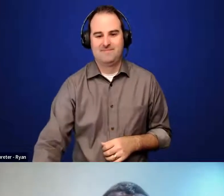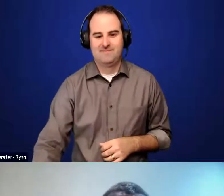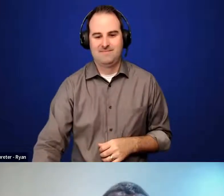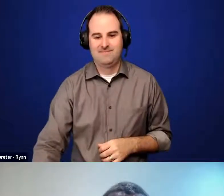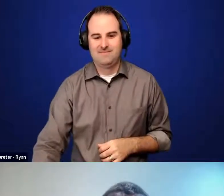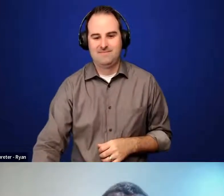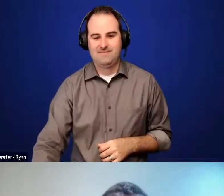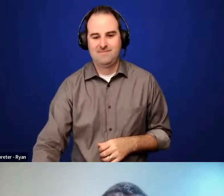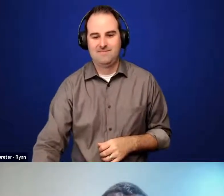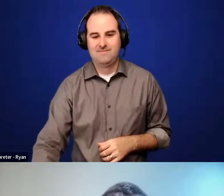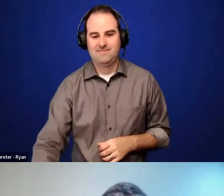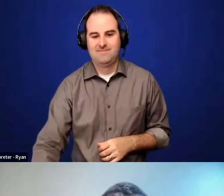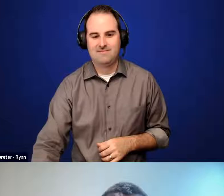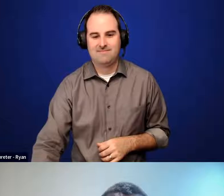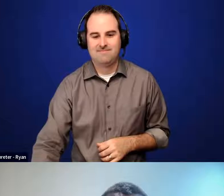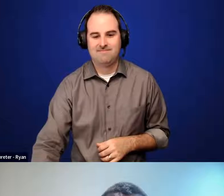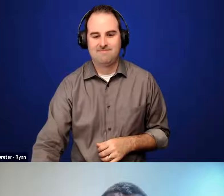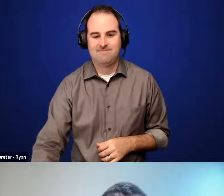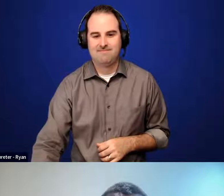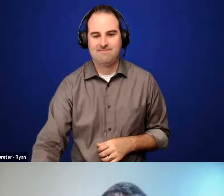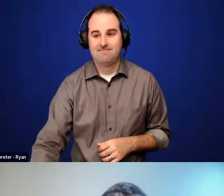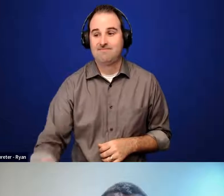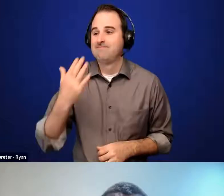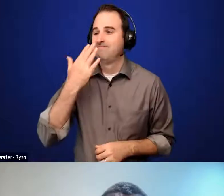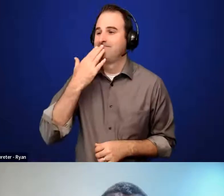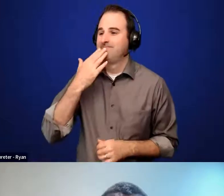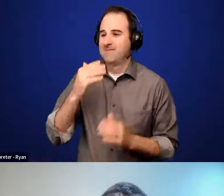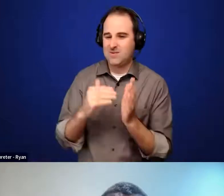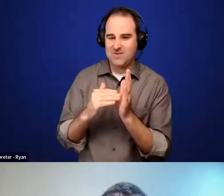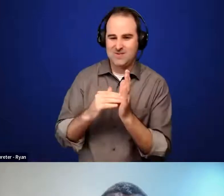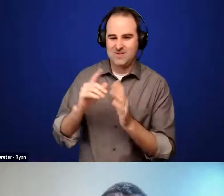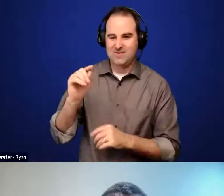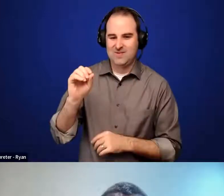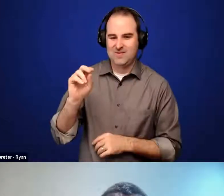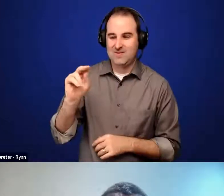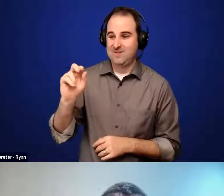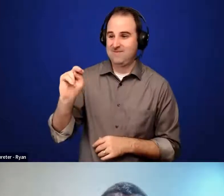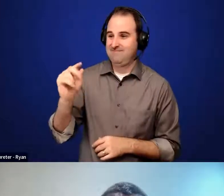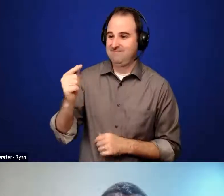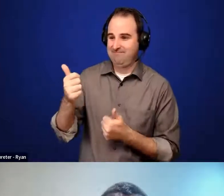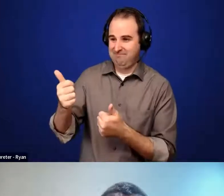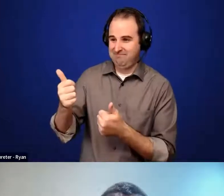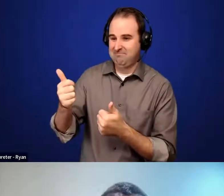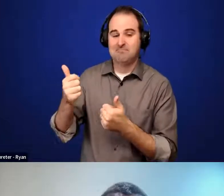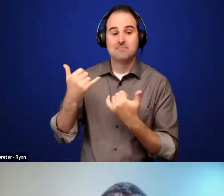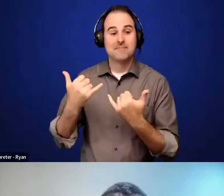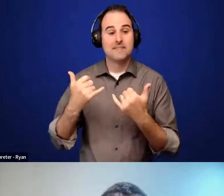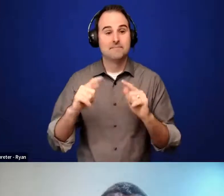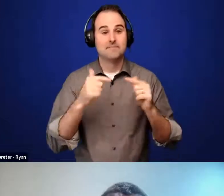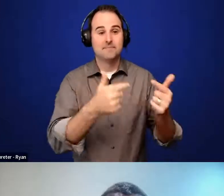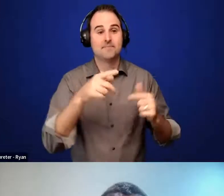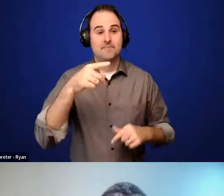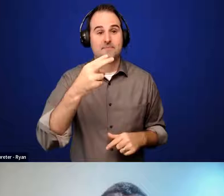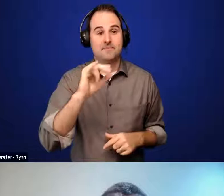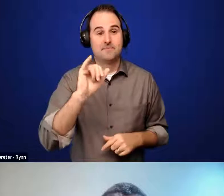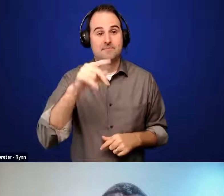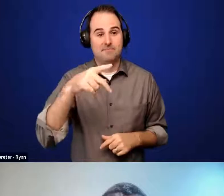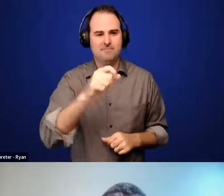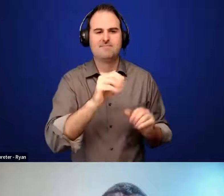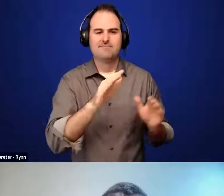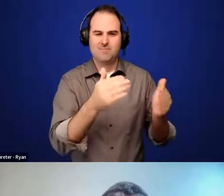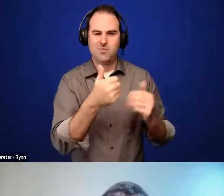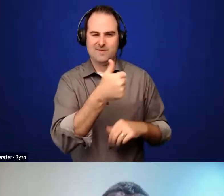Thank you, Dr. Tanang. Philip, I'm going to pass it on to you to introduce yourself a little bit further. And same question, kind